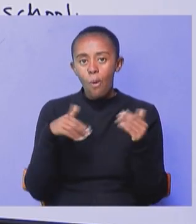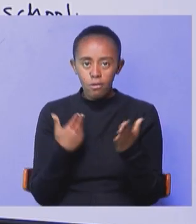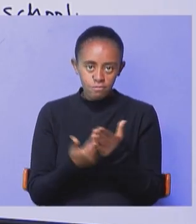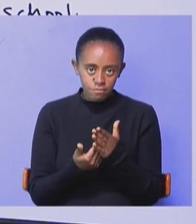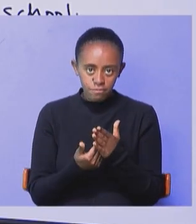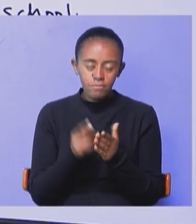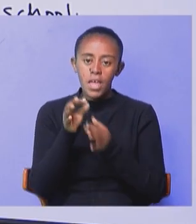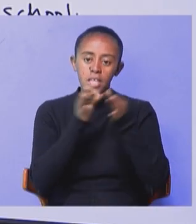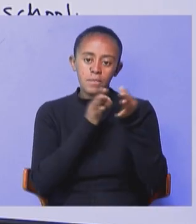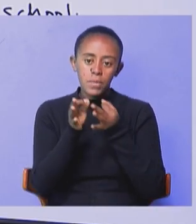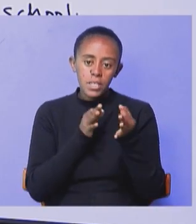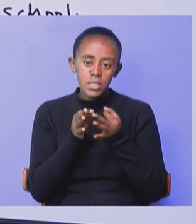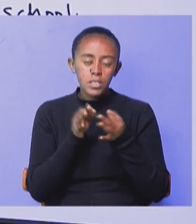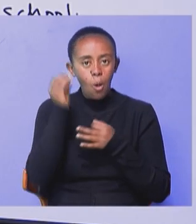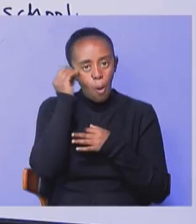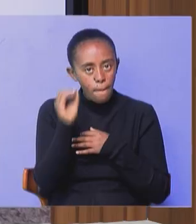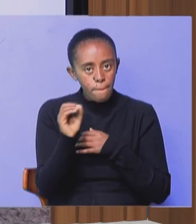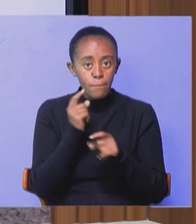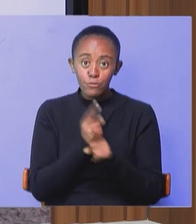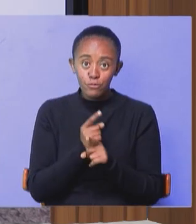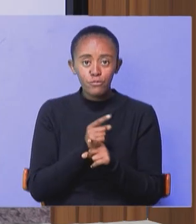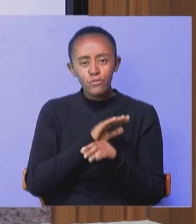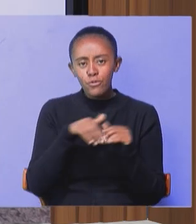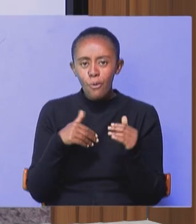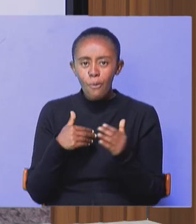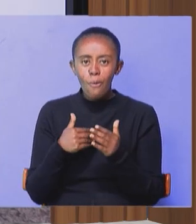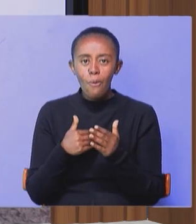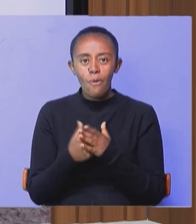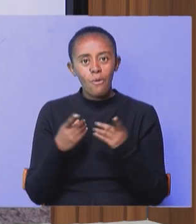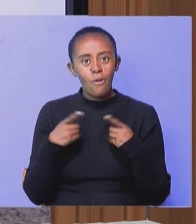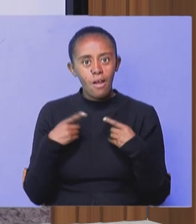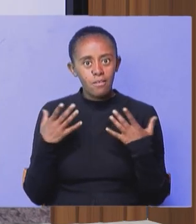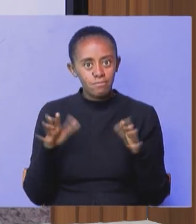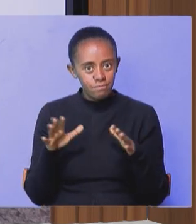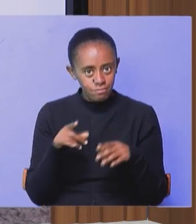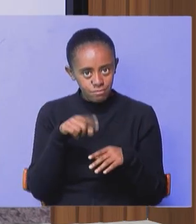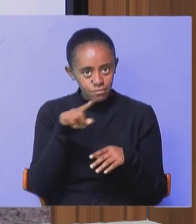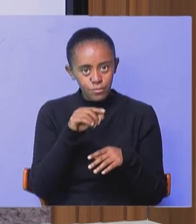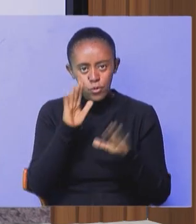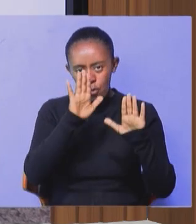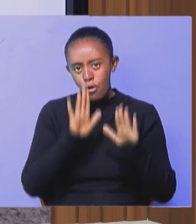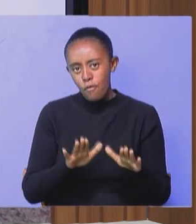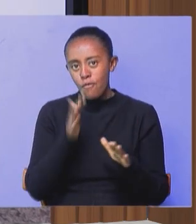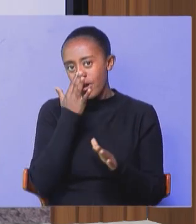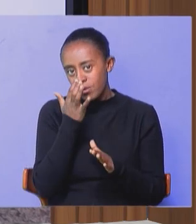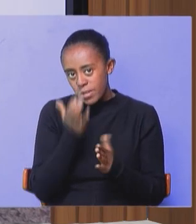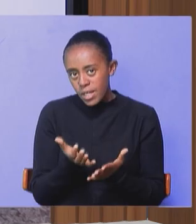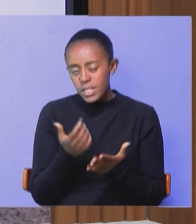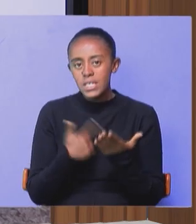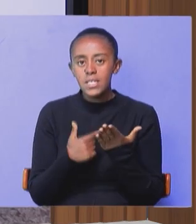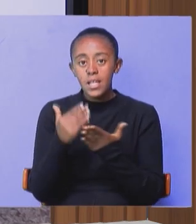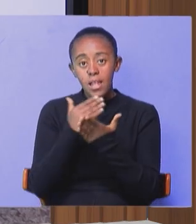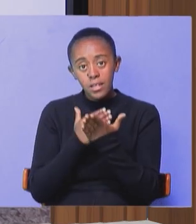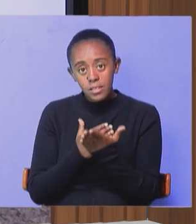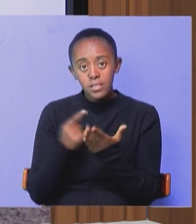about expressing opinions, and I'm sure you all had a wonderful experience in this lesson,